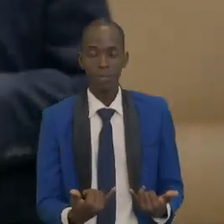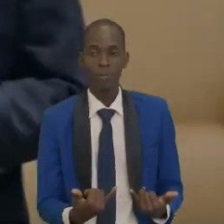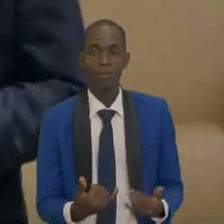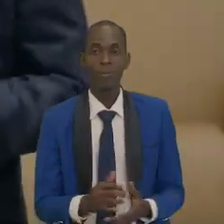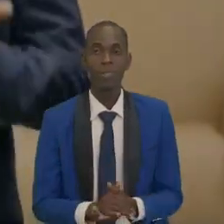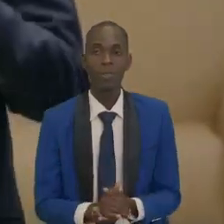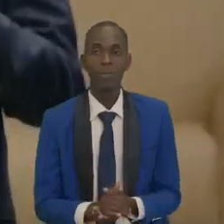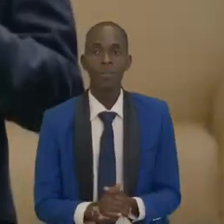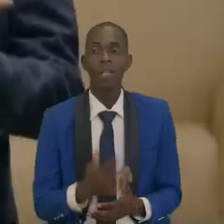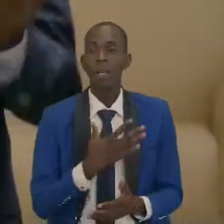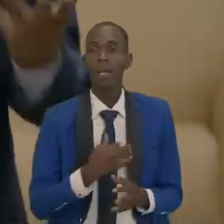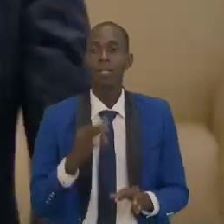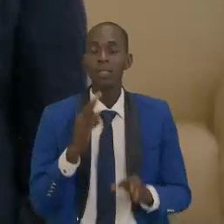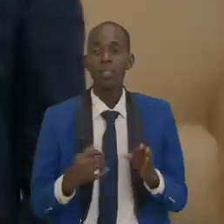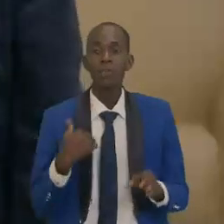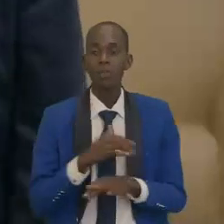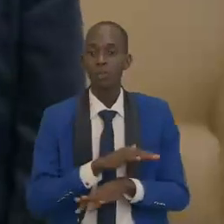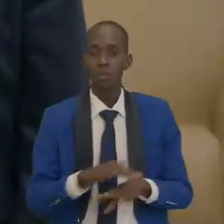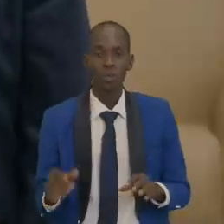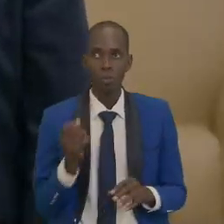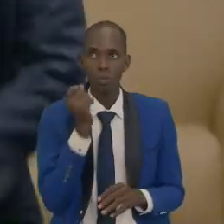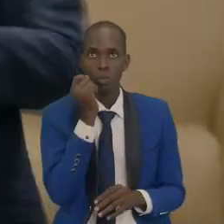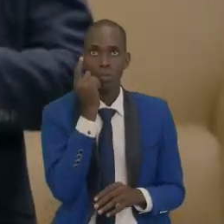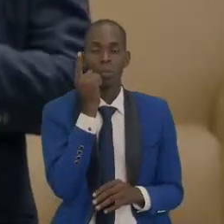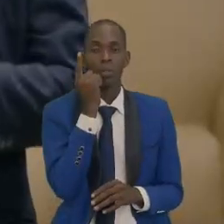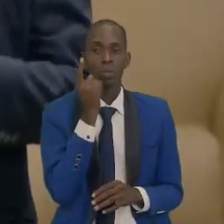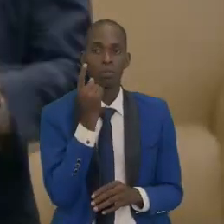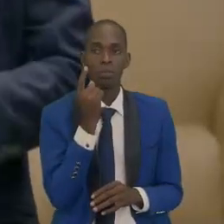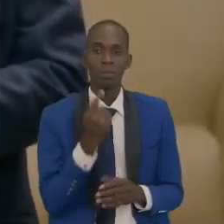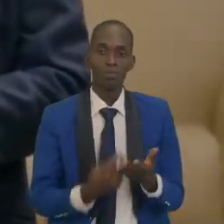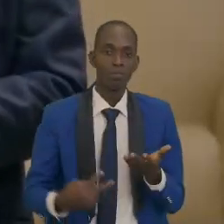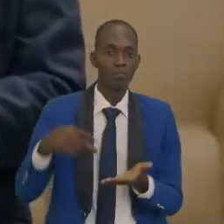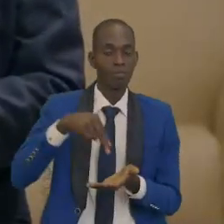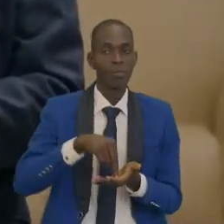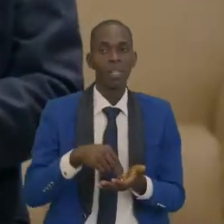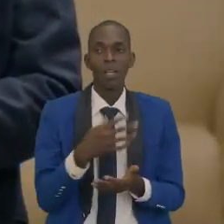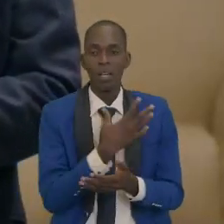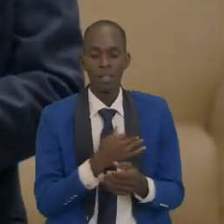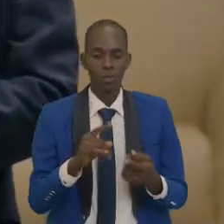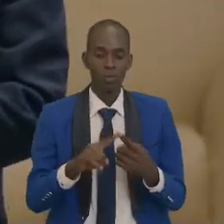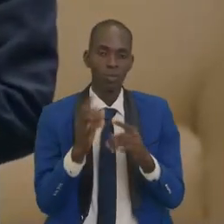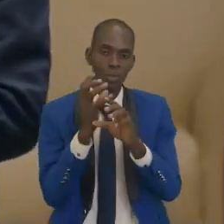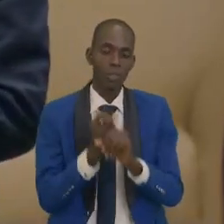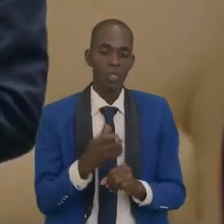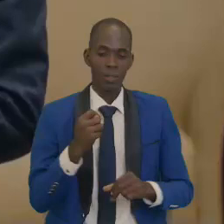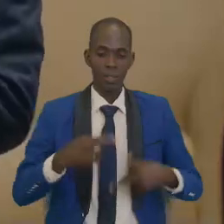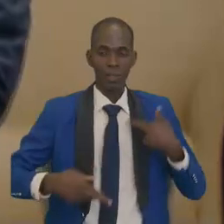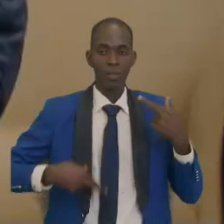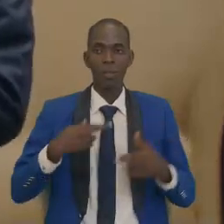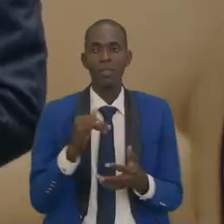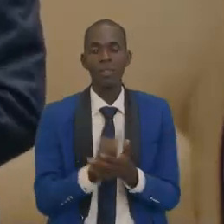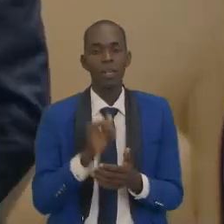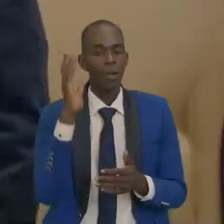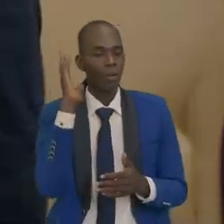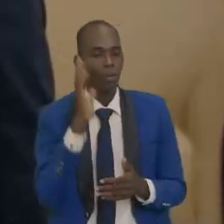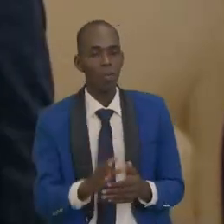and if we don't wake up to have the Revival that will counter the